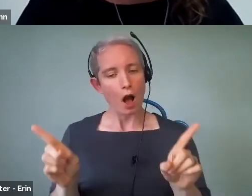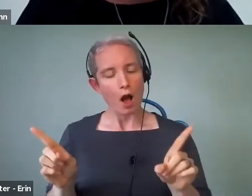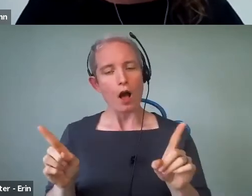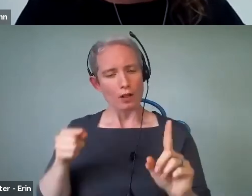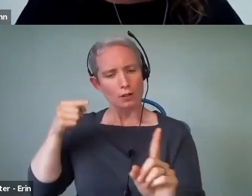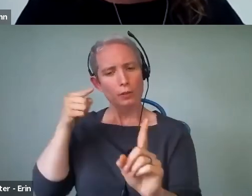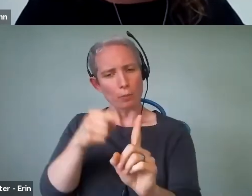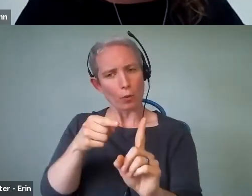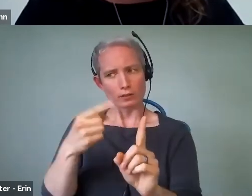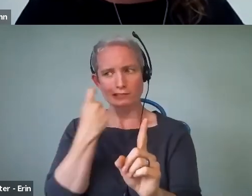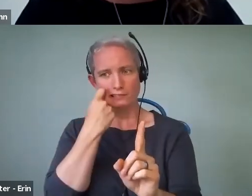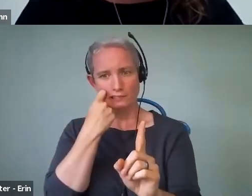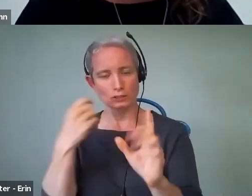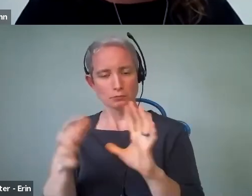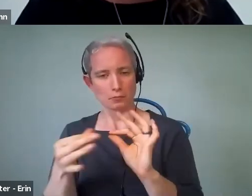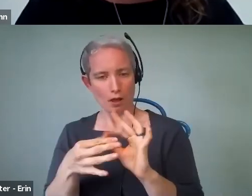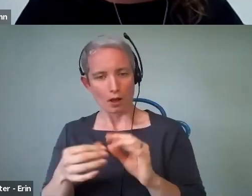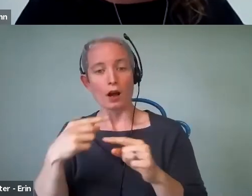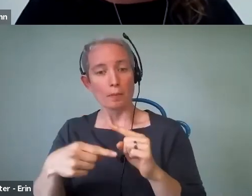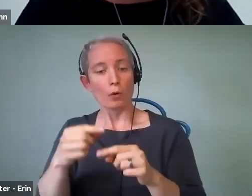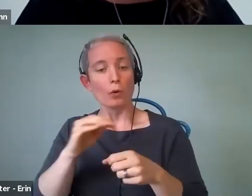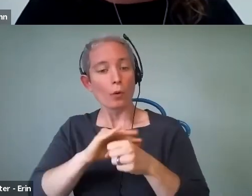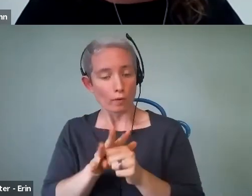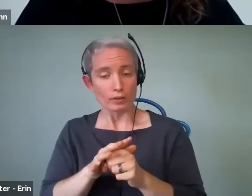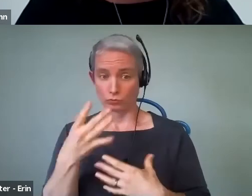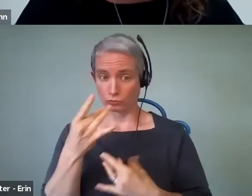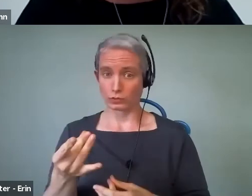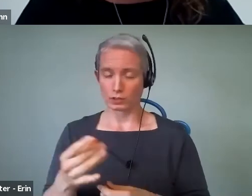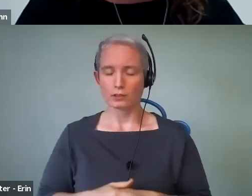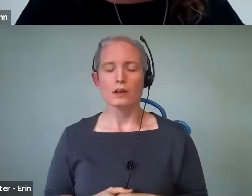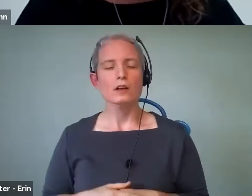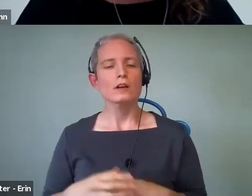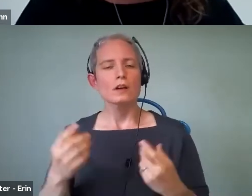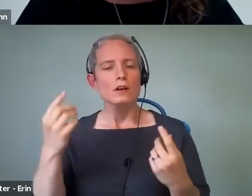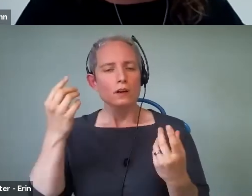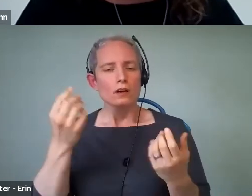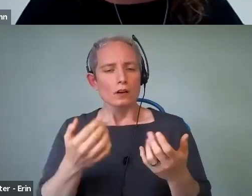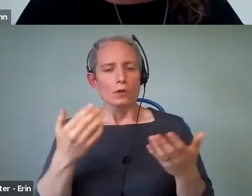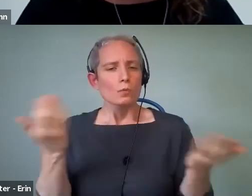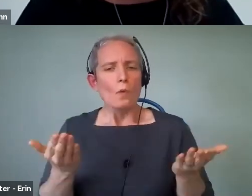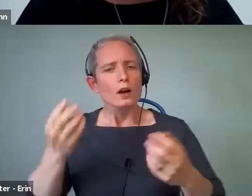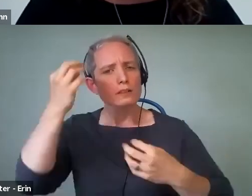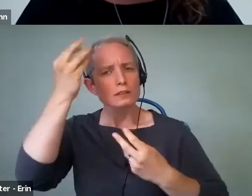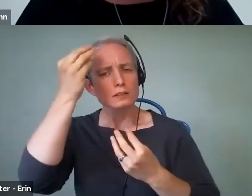factors should we consider now if we need to consider and choose between those options?